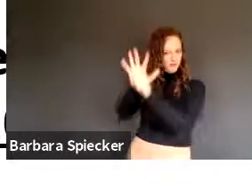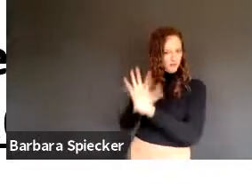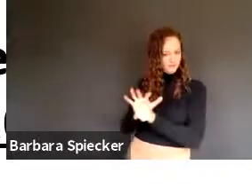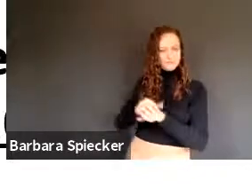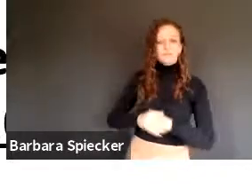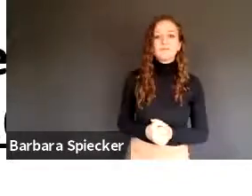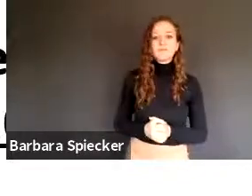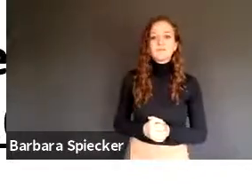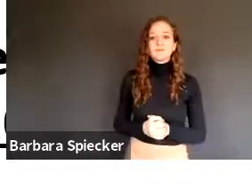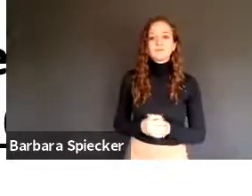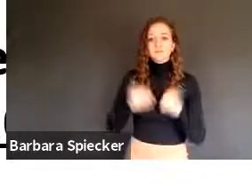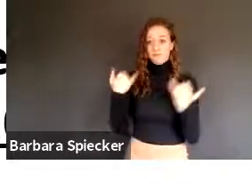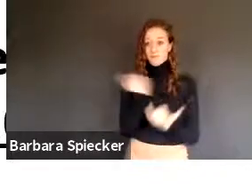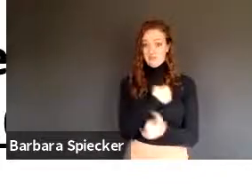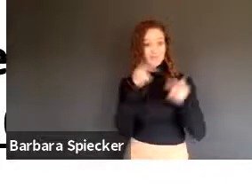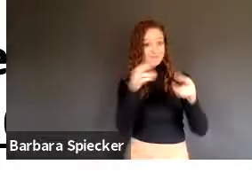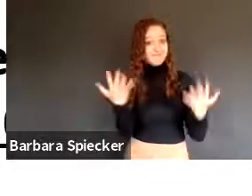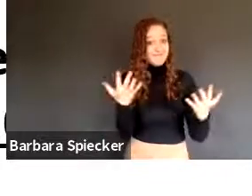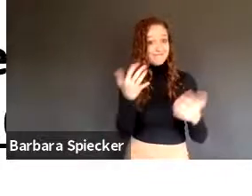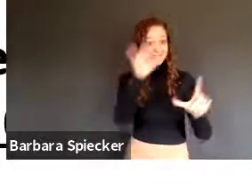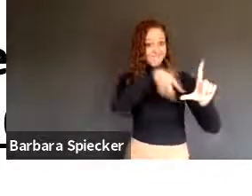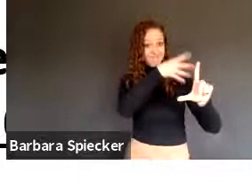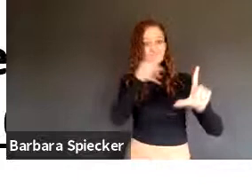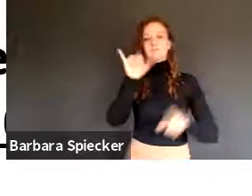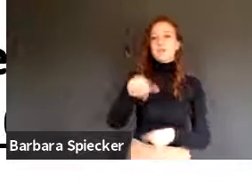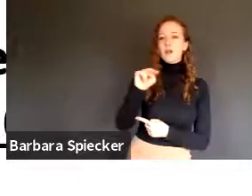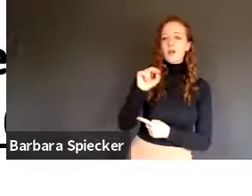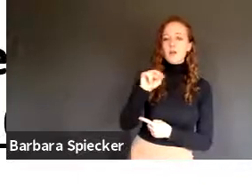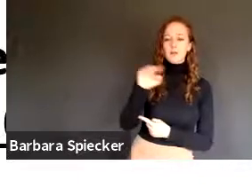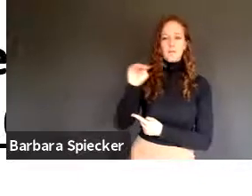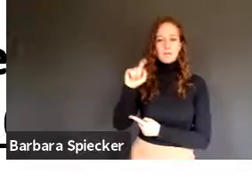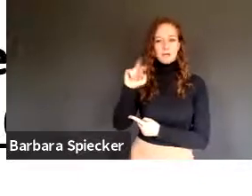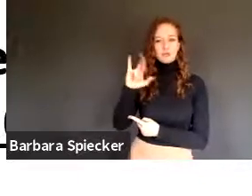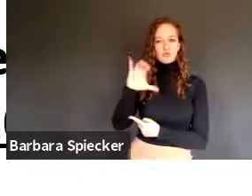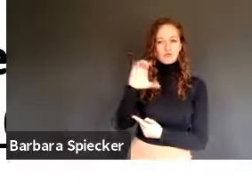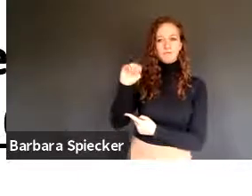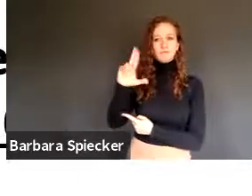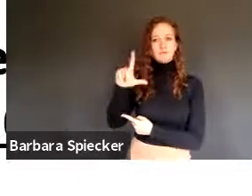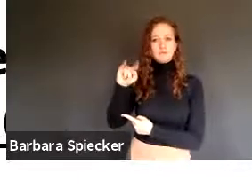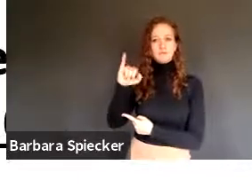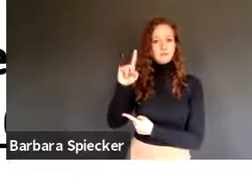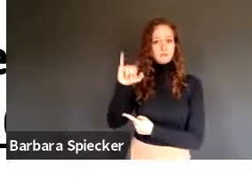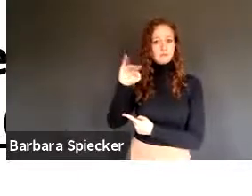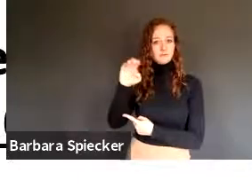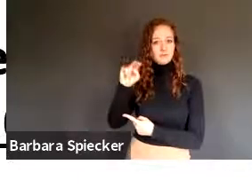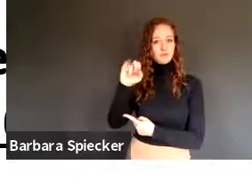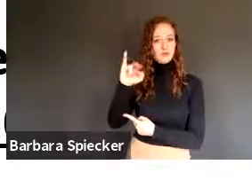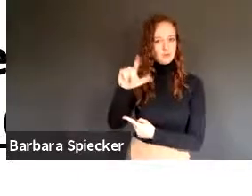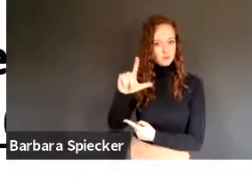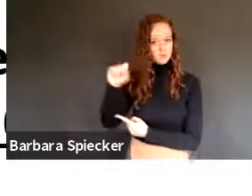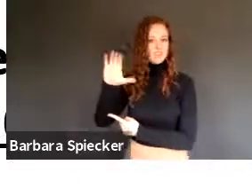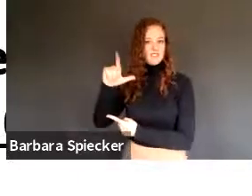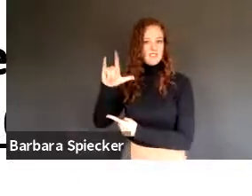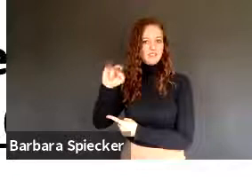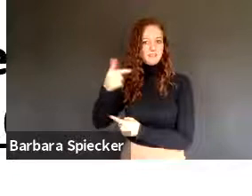the community level, we'll look at each region. What we're looking at here is a non-metric